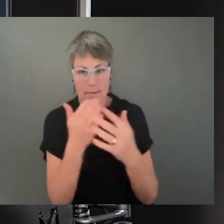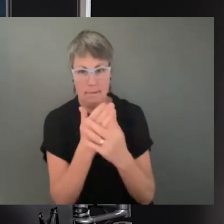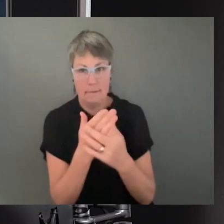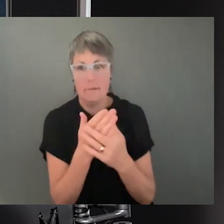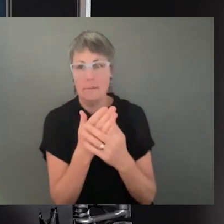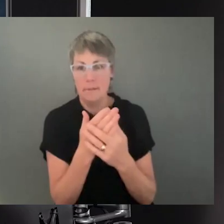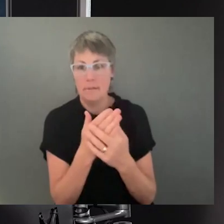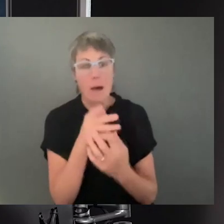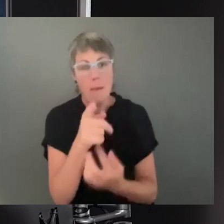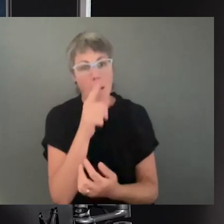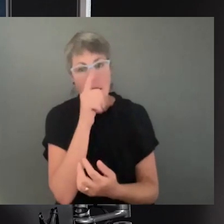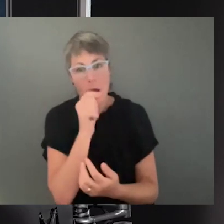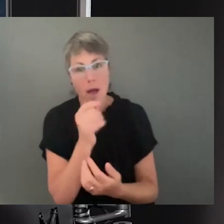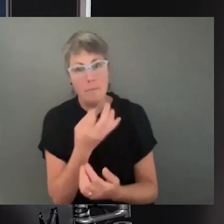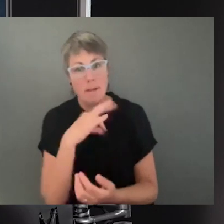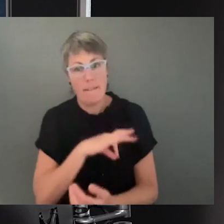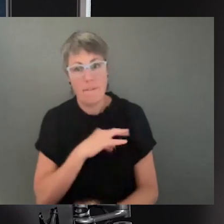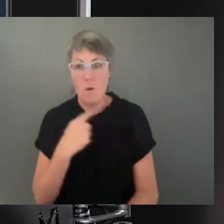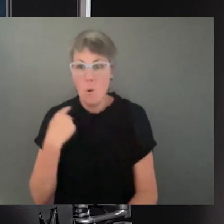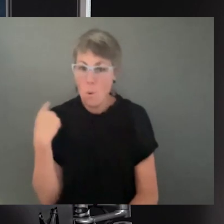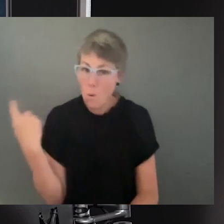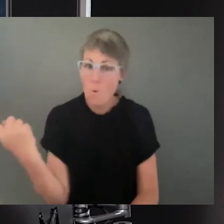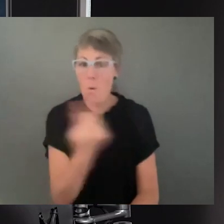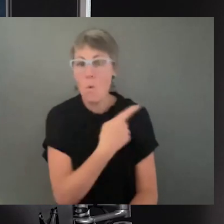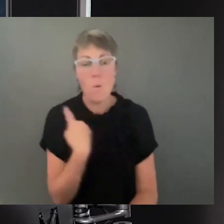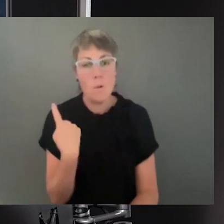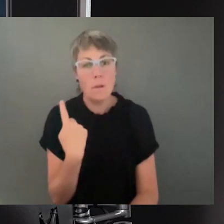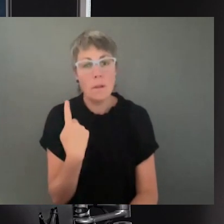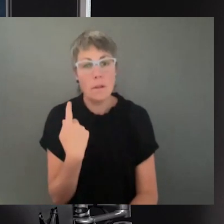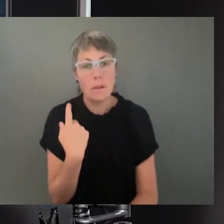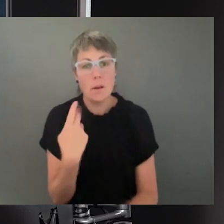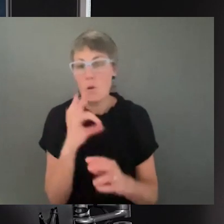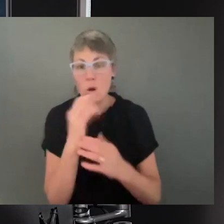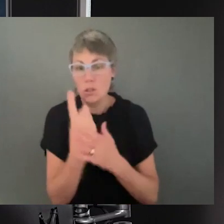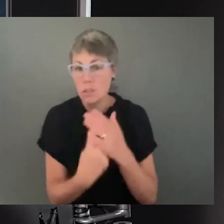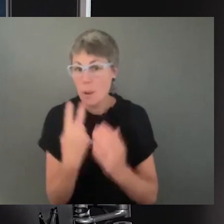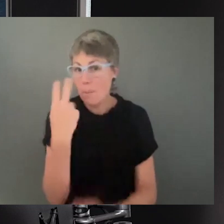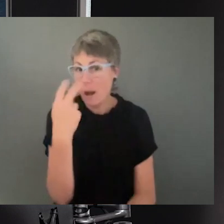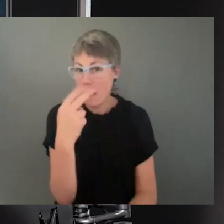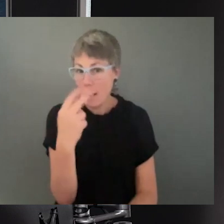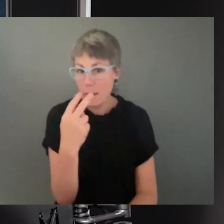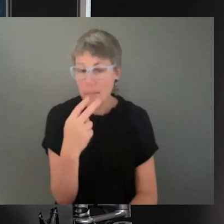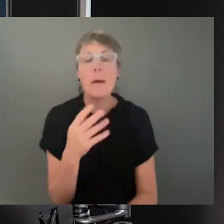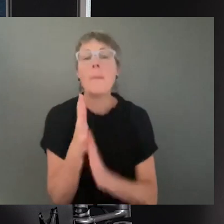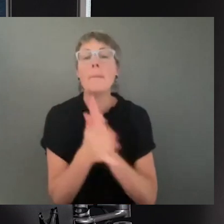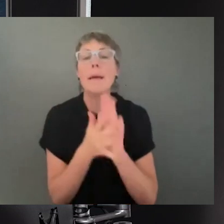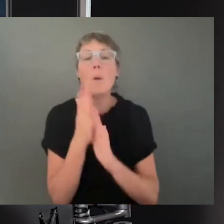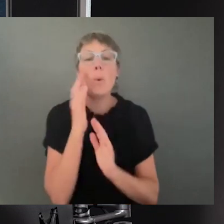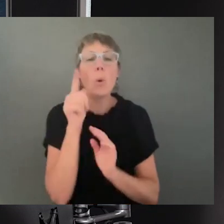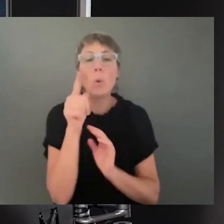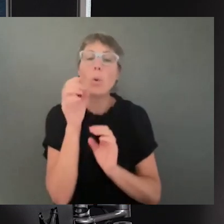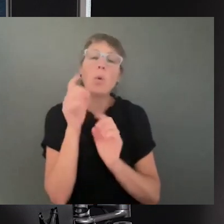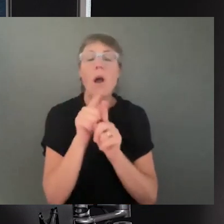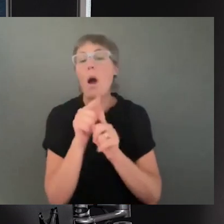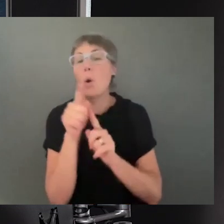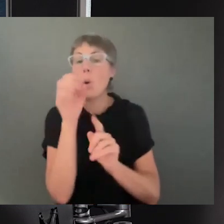readers, but it's also actually something that has improved user experience and search engine results. So it means that when you're